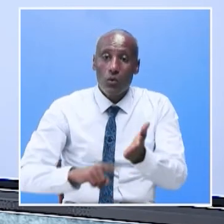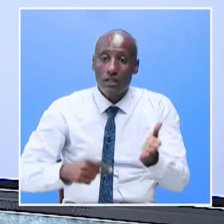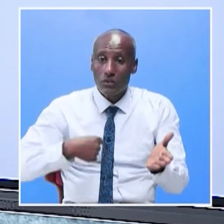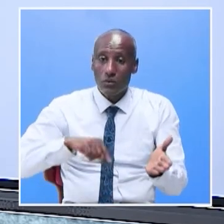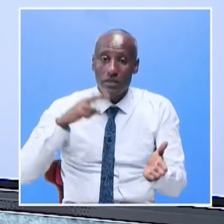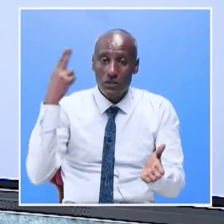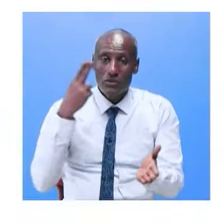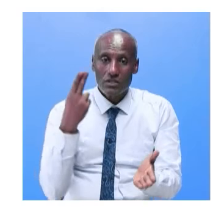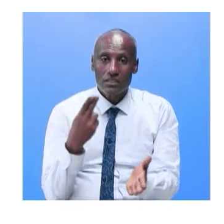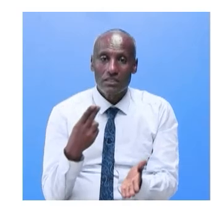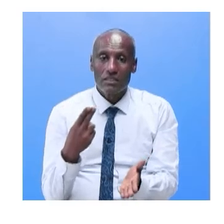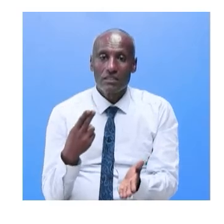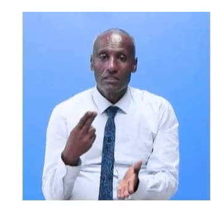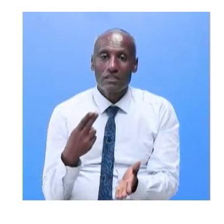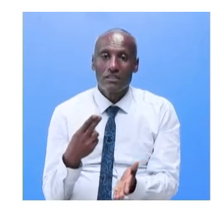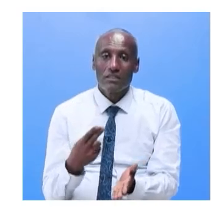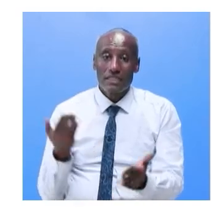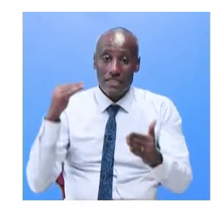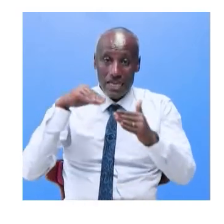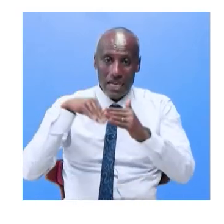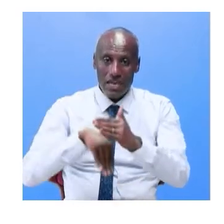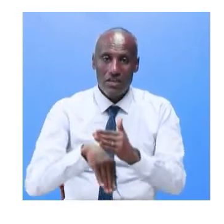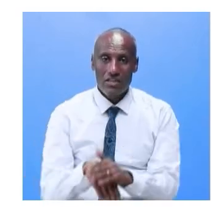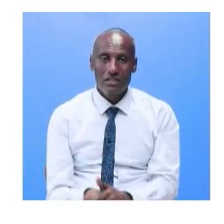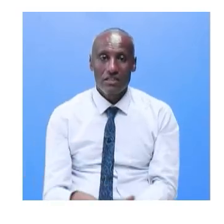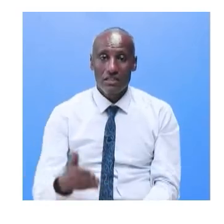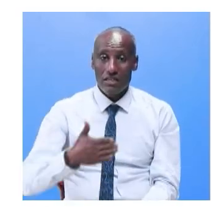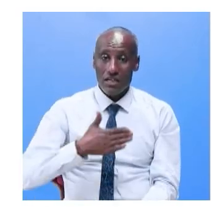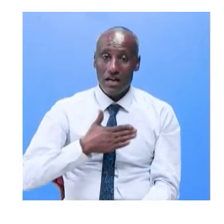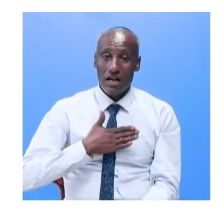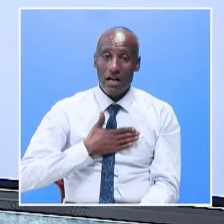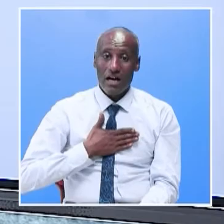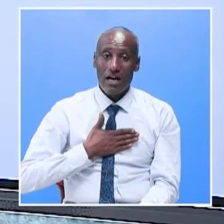Bravo, students. Here is in. I was born in